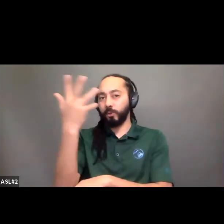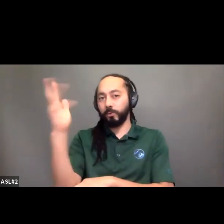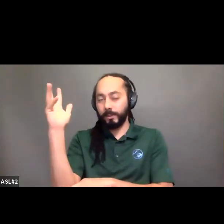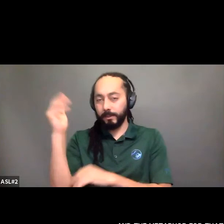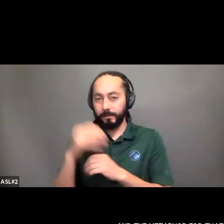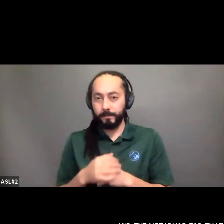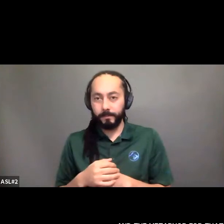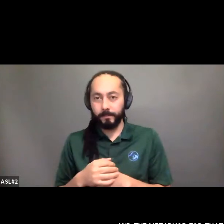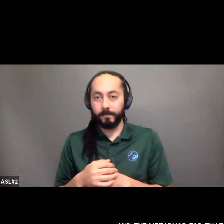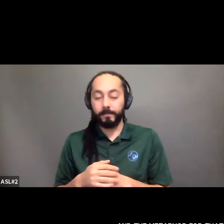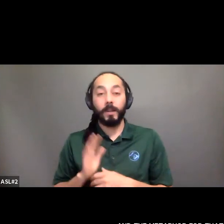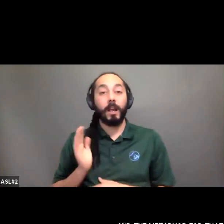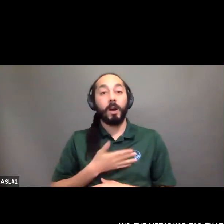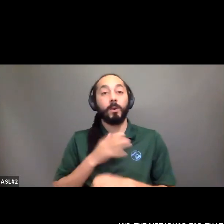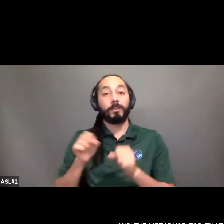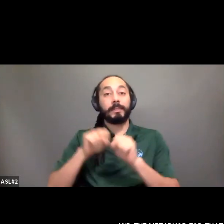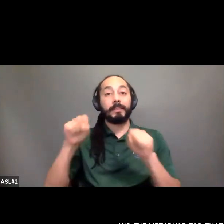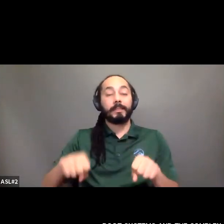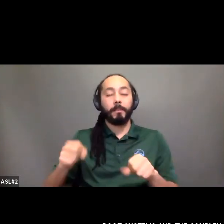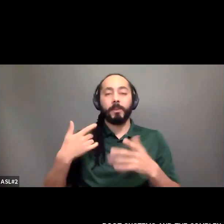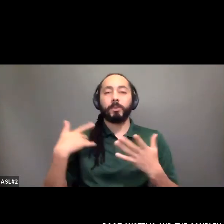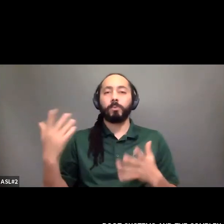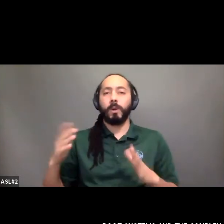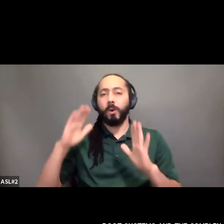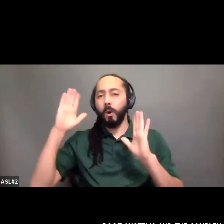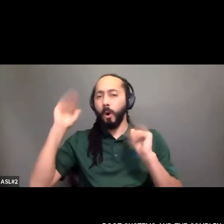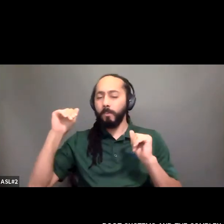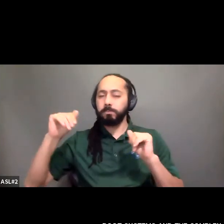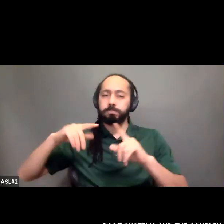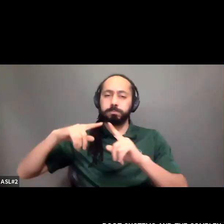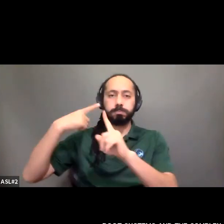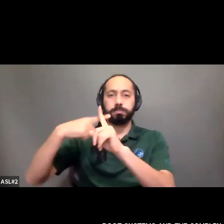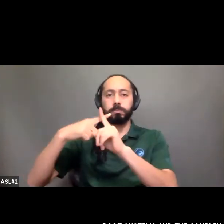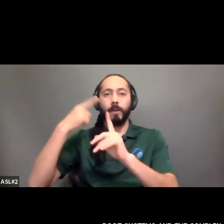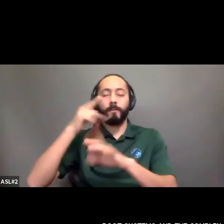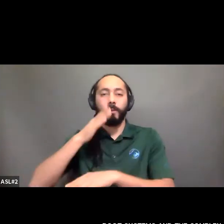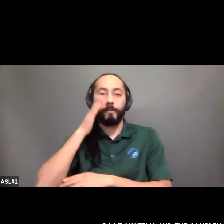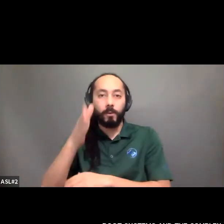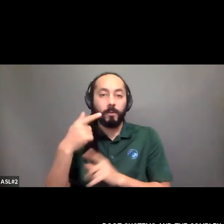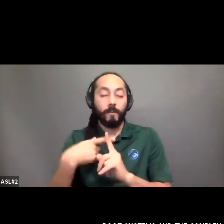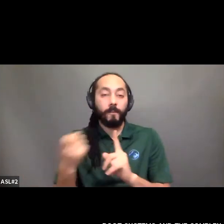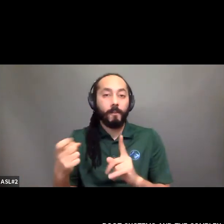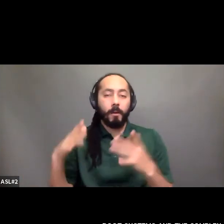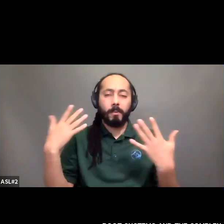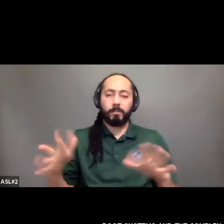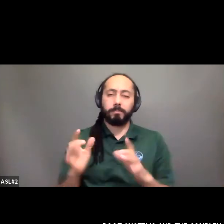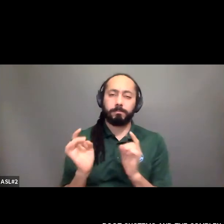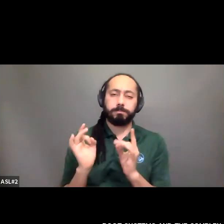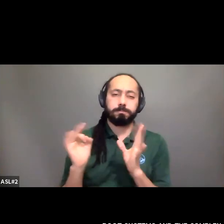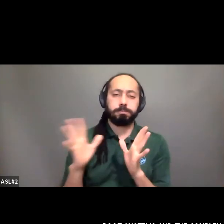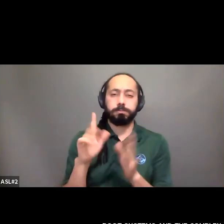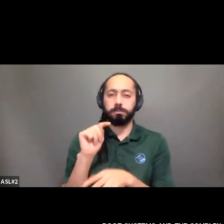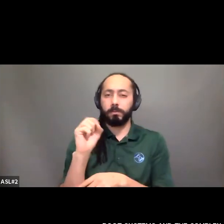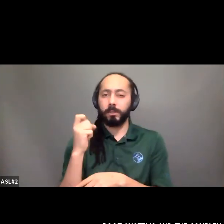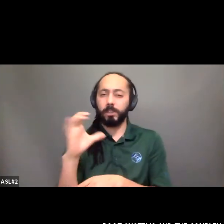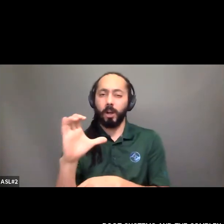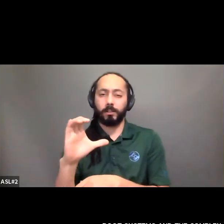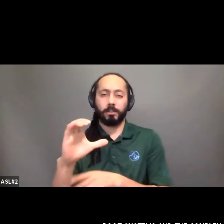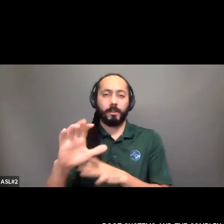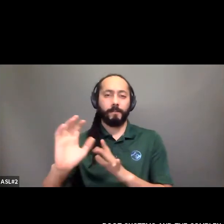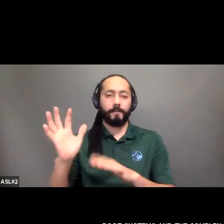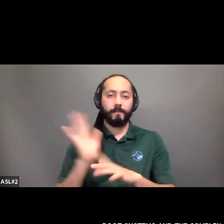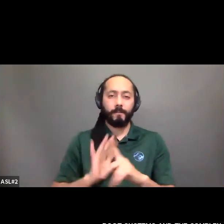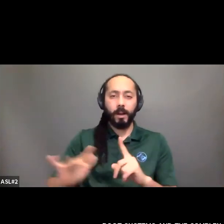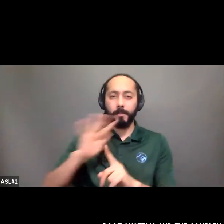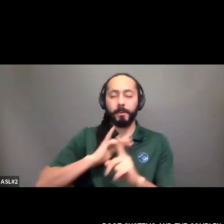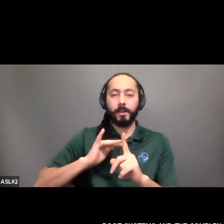continues to be a hope for a future that can be built out of the most toxic environments that exist on Earth. And that is our